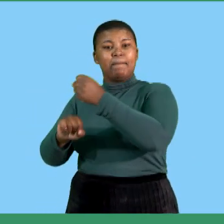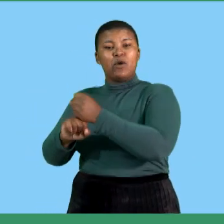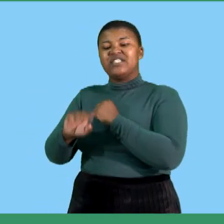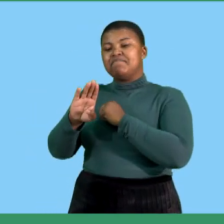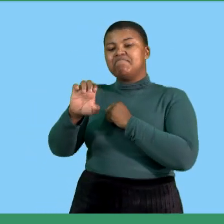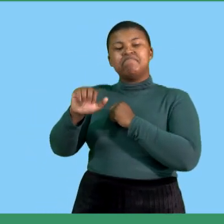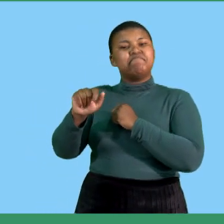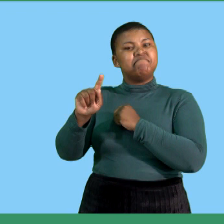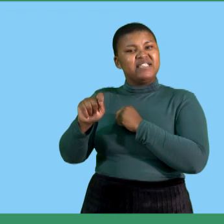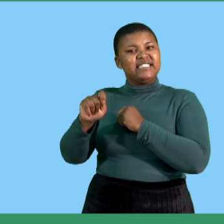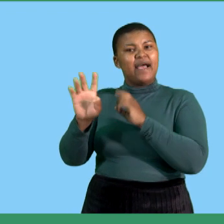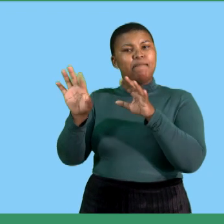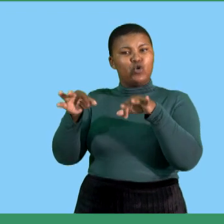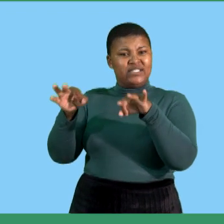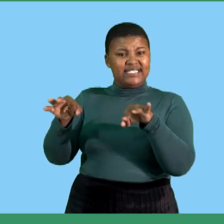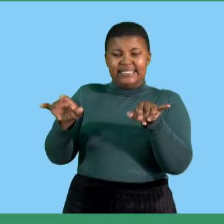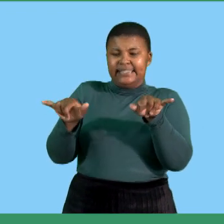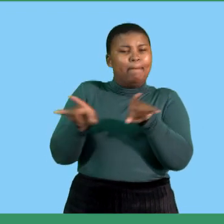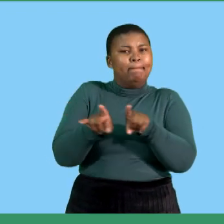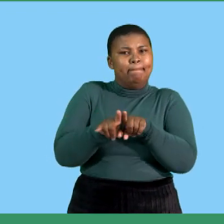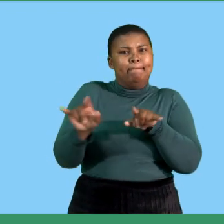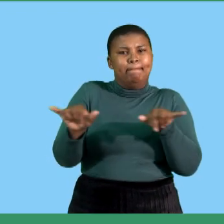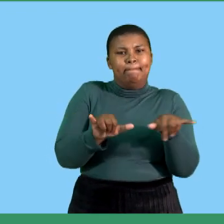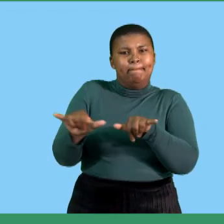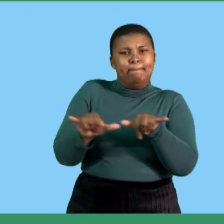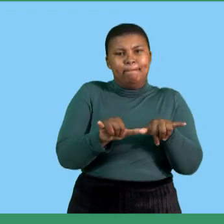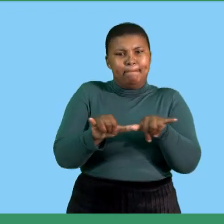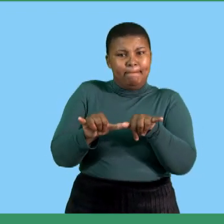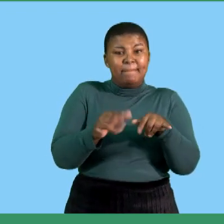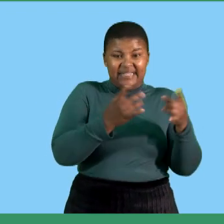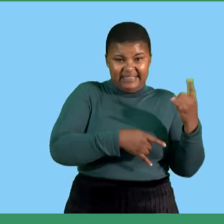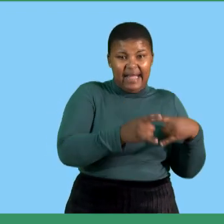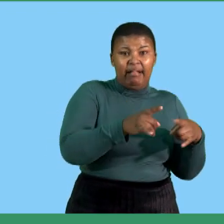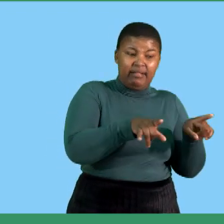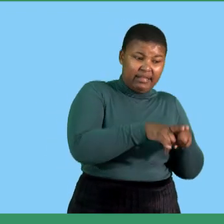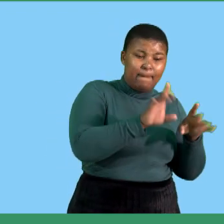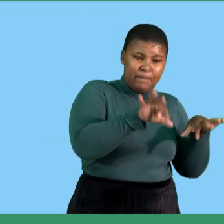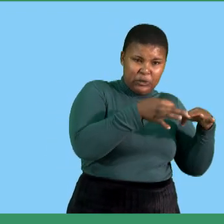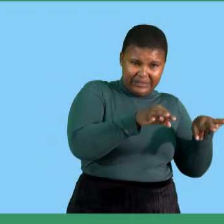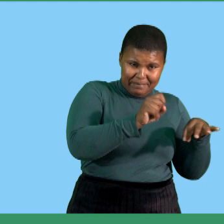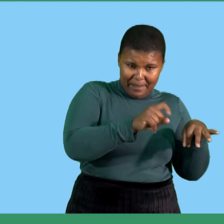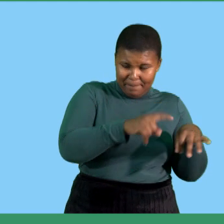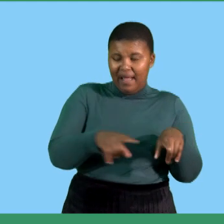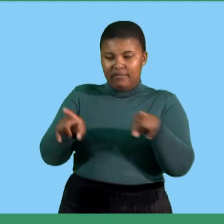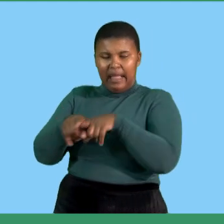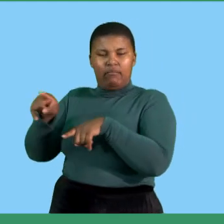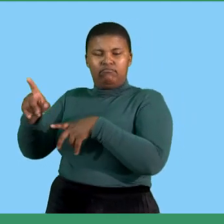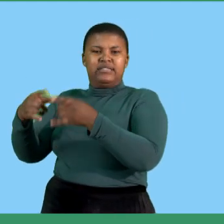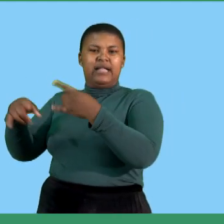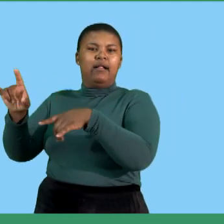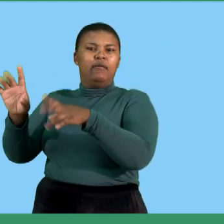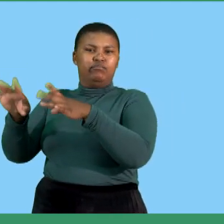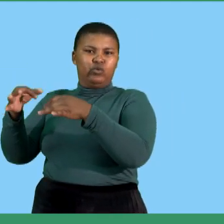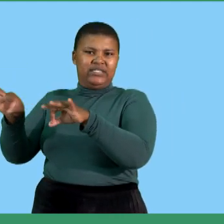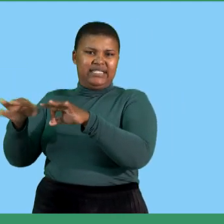music. A similar business, there's a second clue, nearby. Now remember, a business that delivers